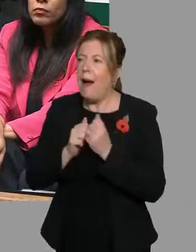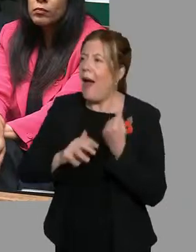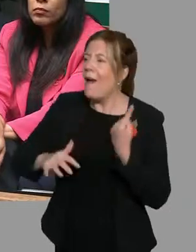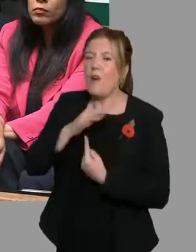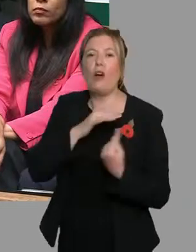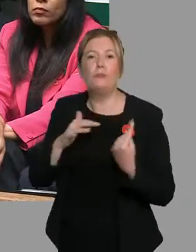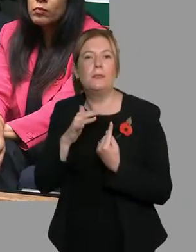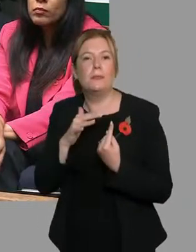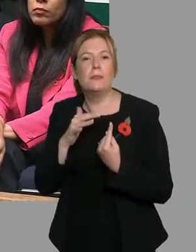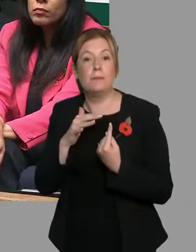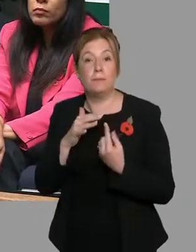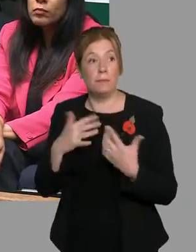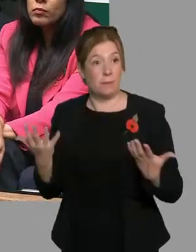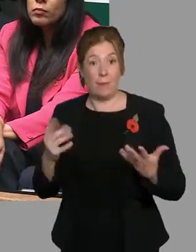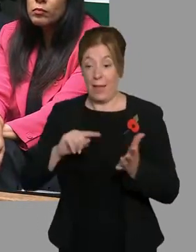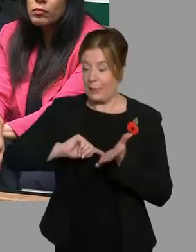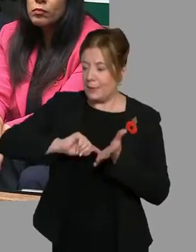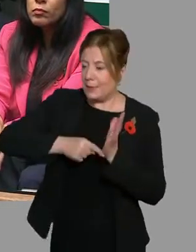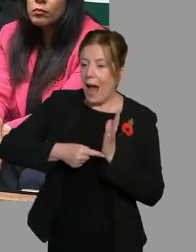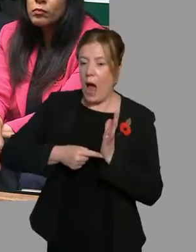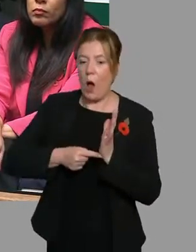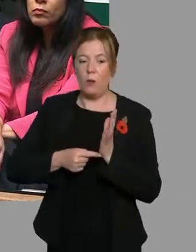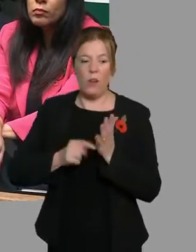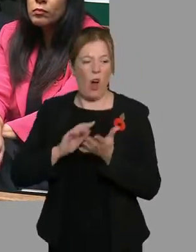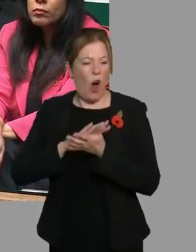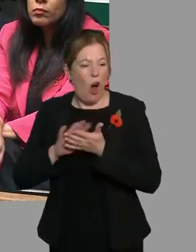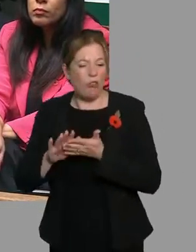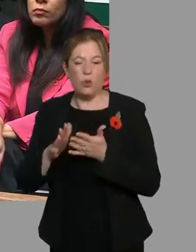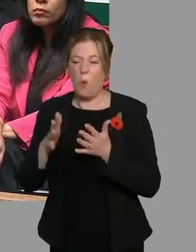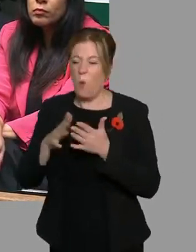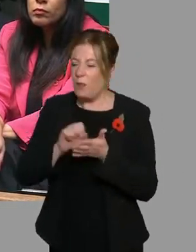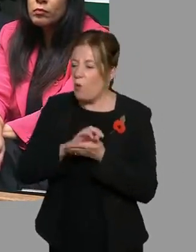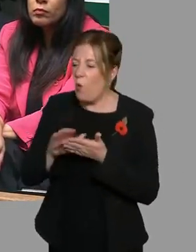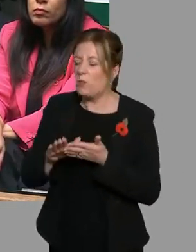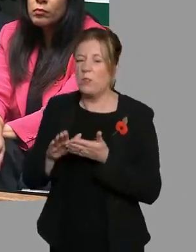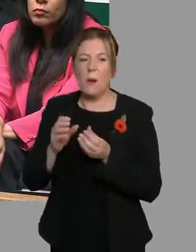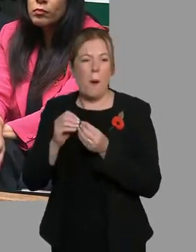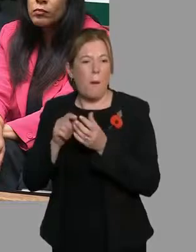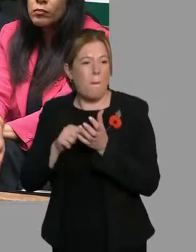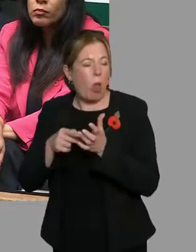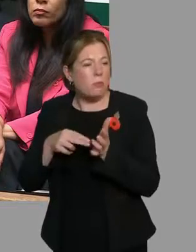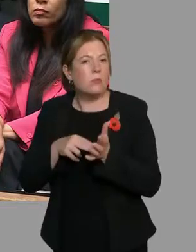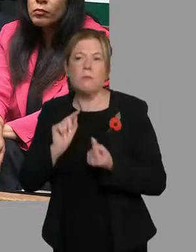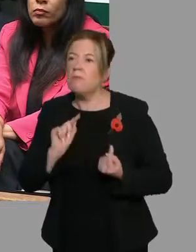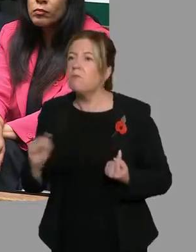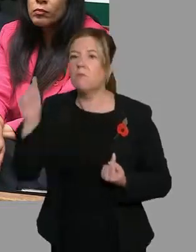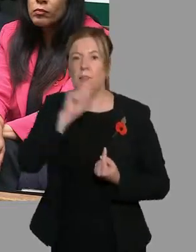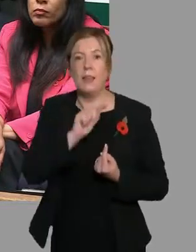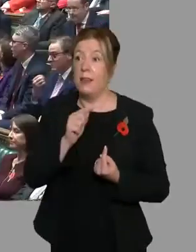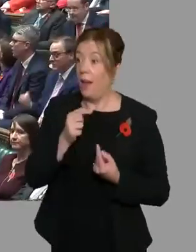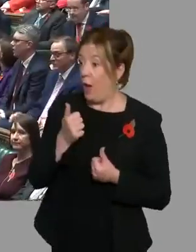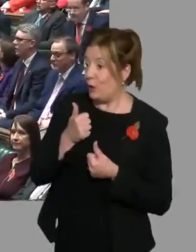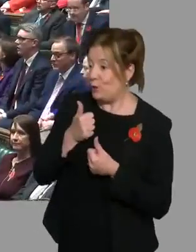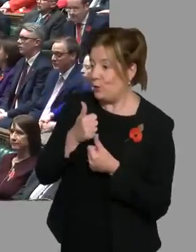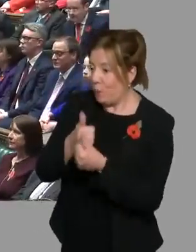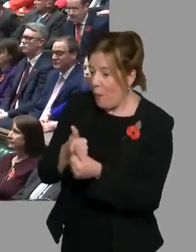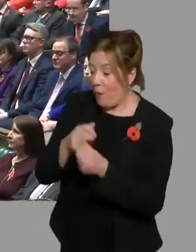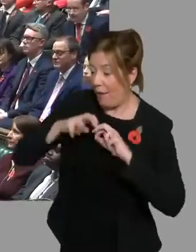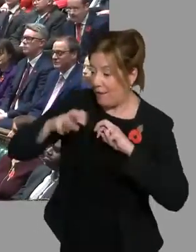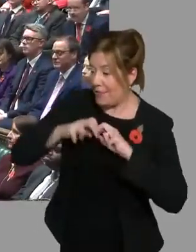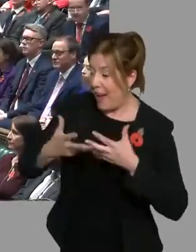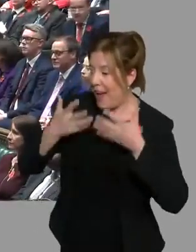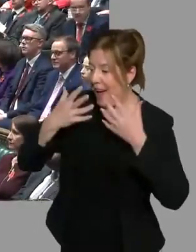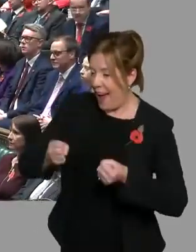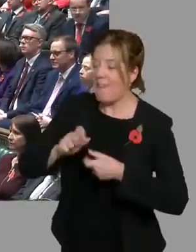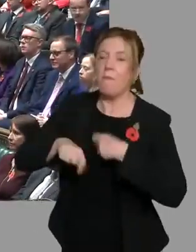Horwich, West Horton, Blackrod and Bolton is the only way to deliver economic growth and prosperity for all? Prime